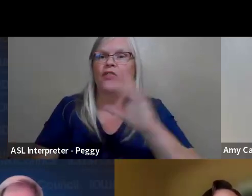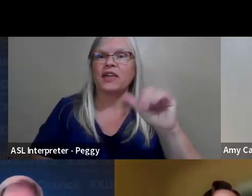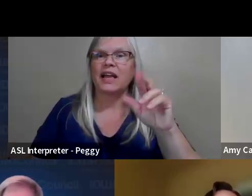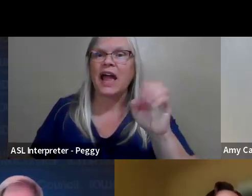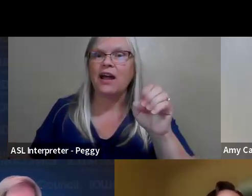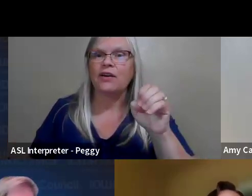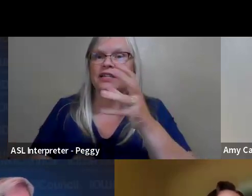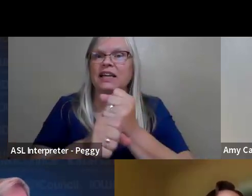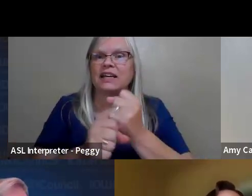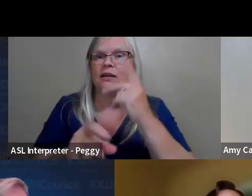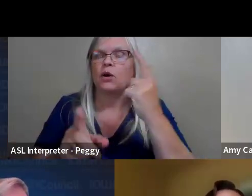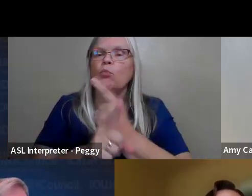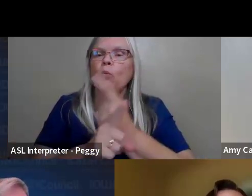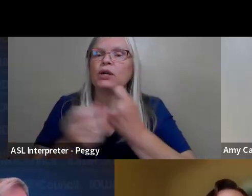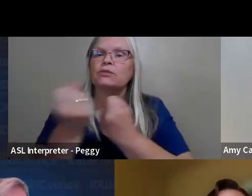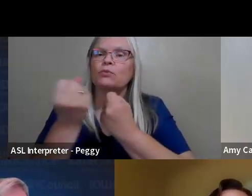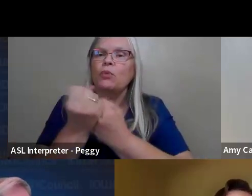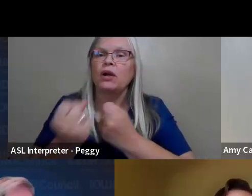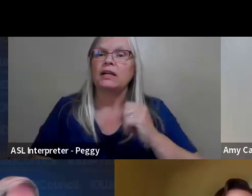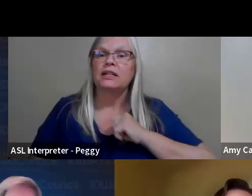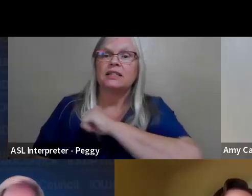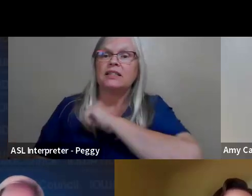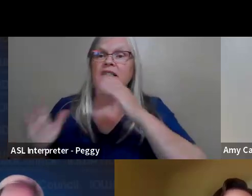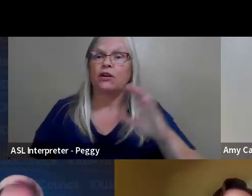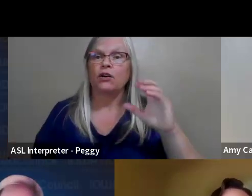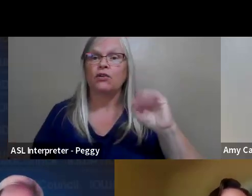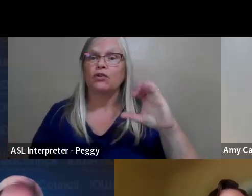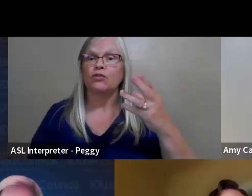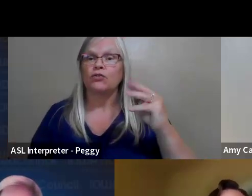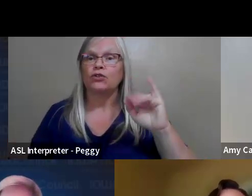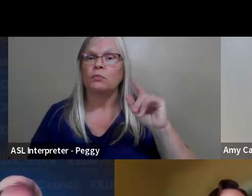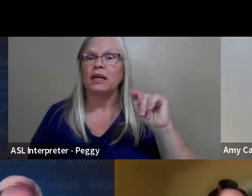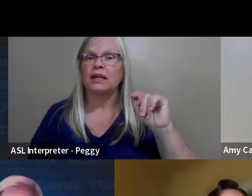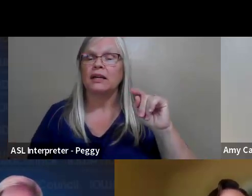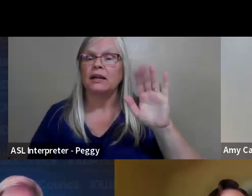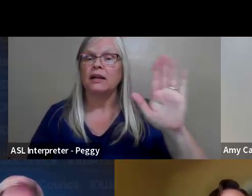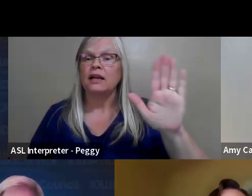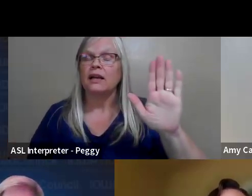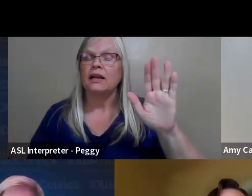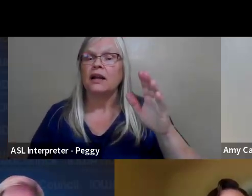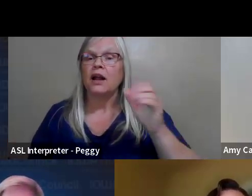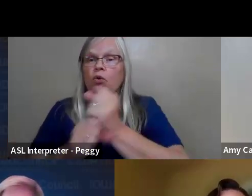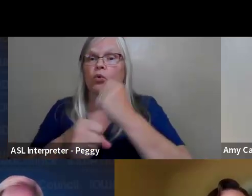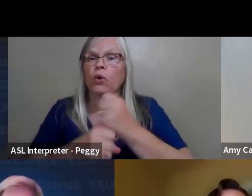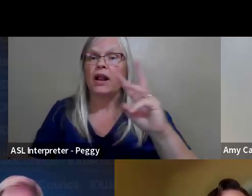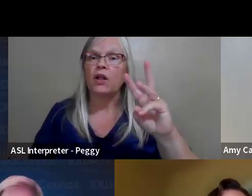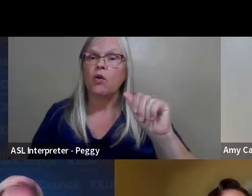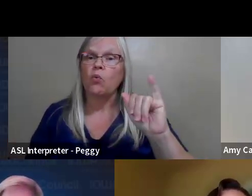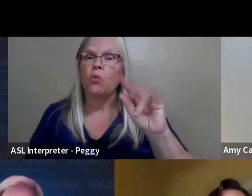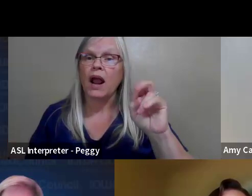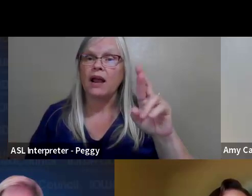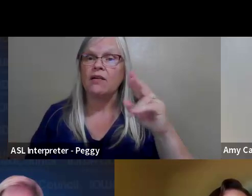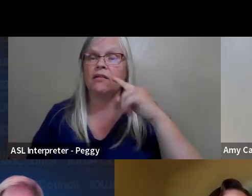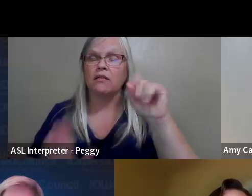support. Senator Schmidt now his provision created a waiver for